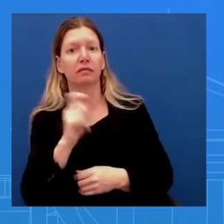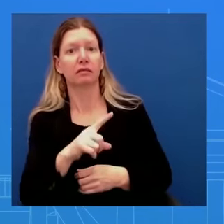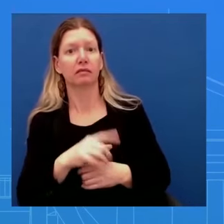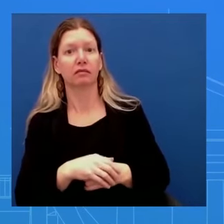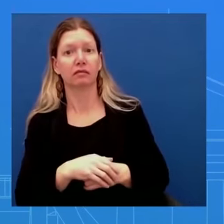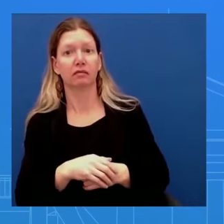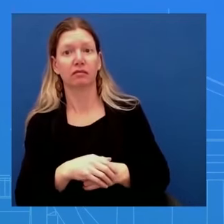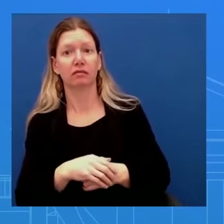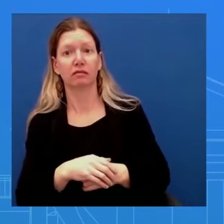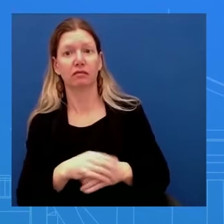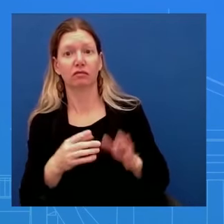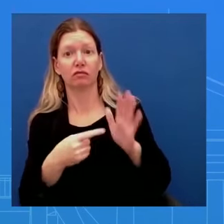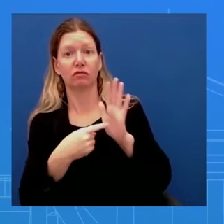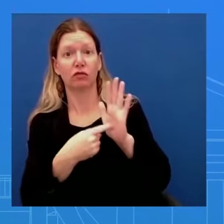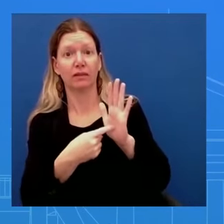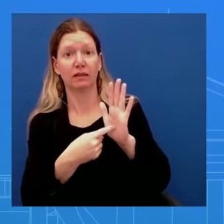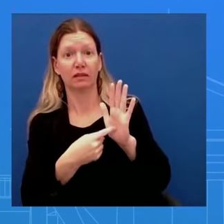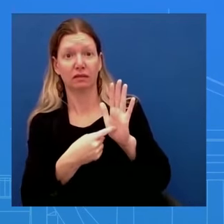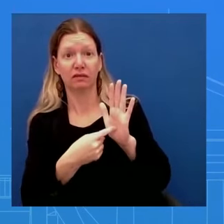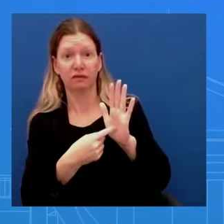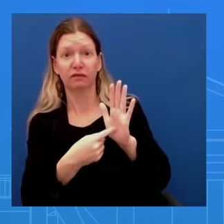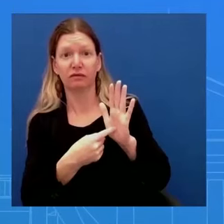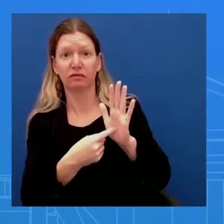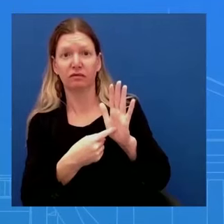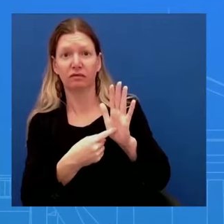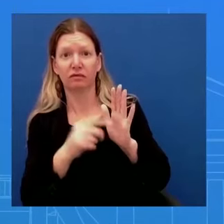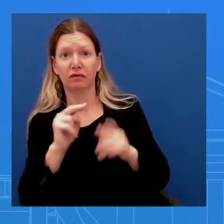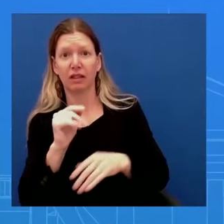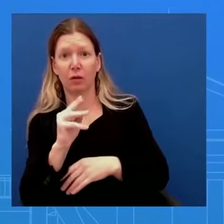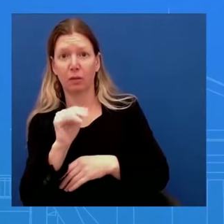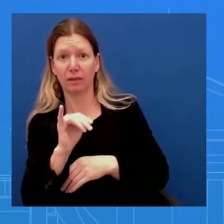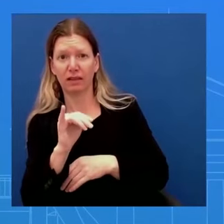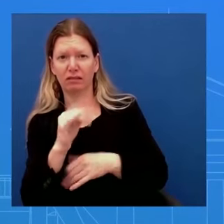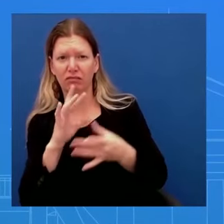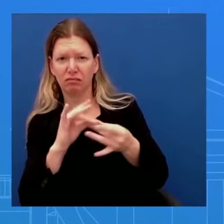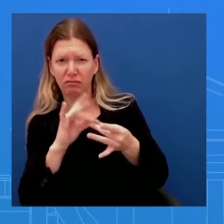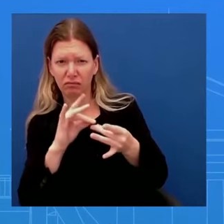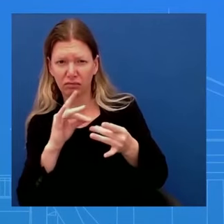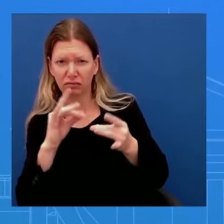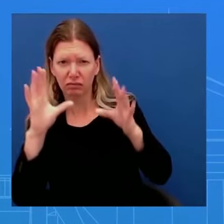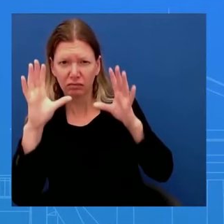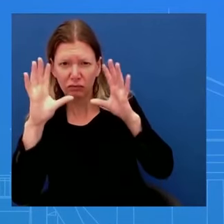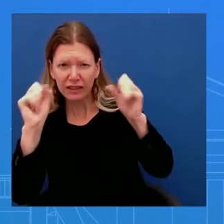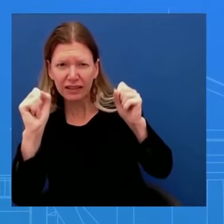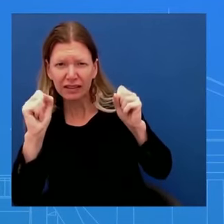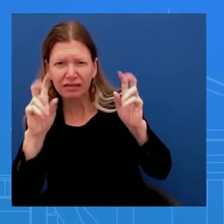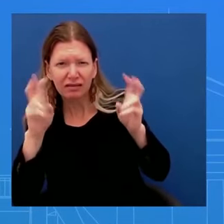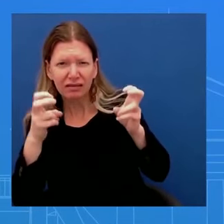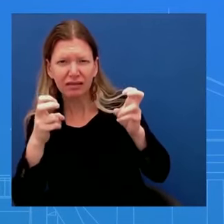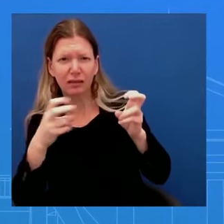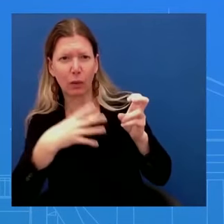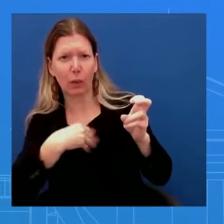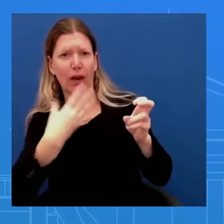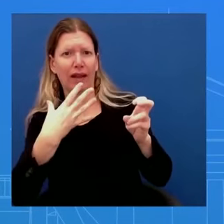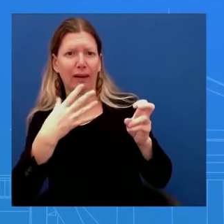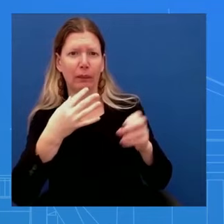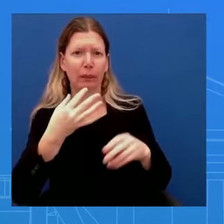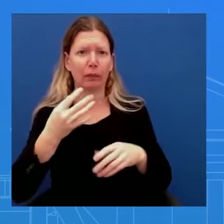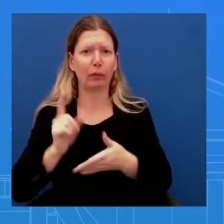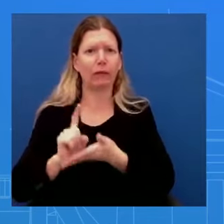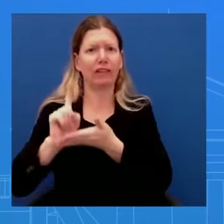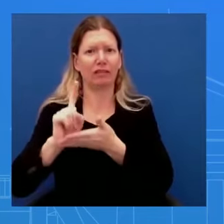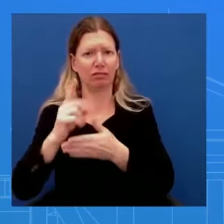arrested right here, right now, and go to jail. I'm not going to respond to that. Go ahead. Thanks, Karine. The White House Chief of